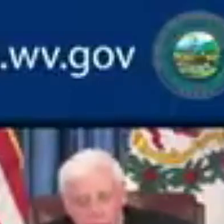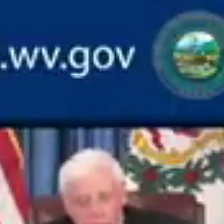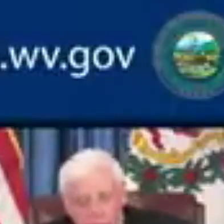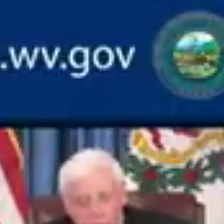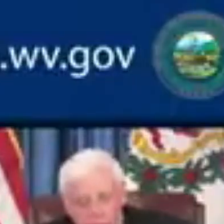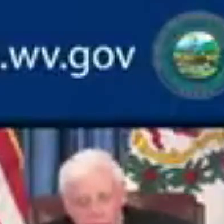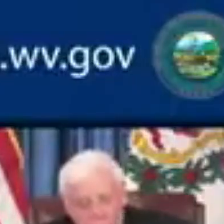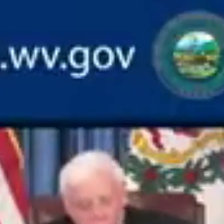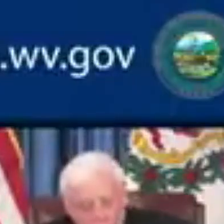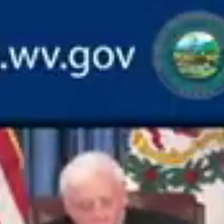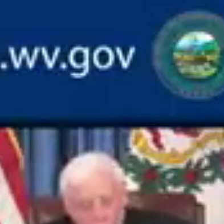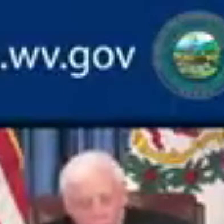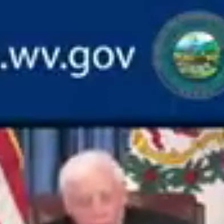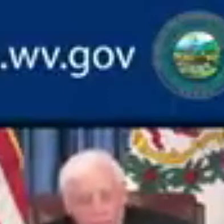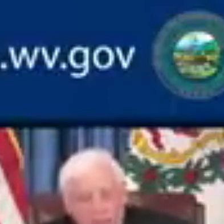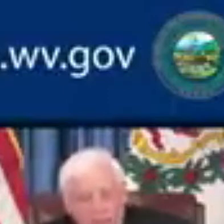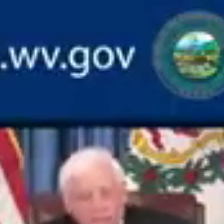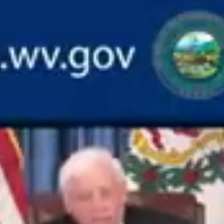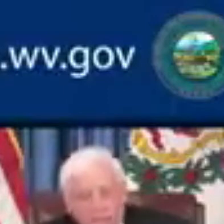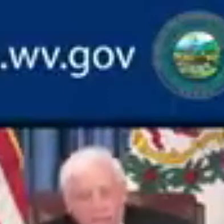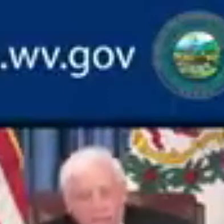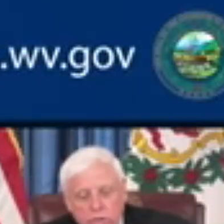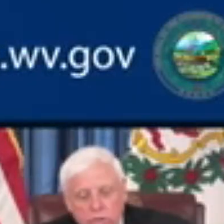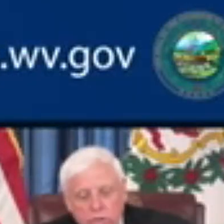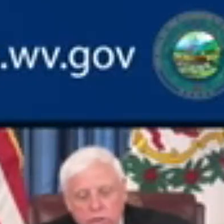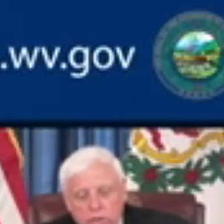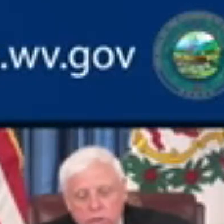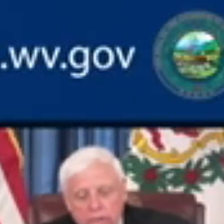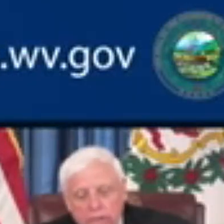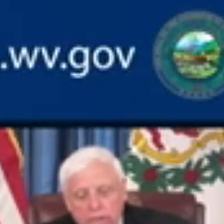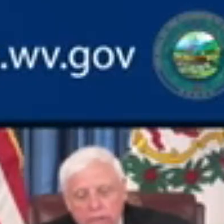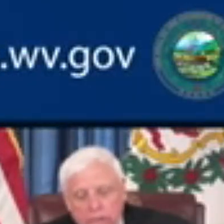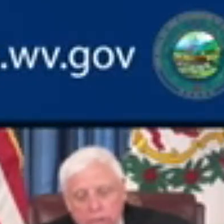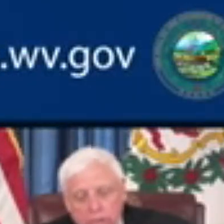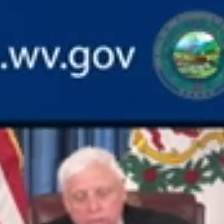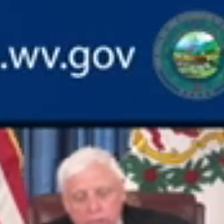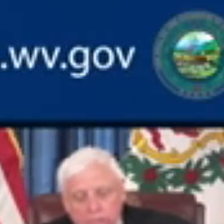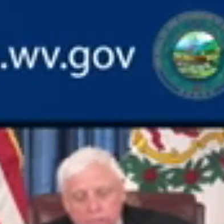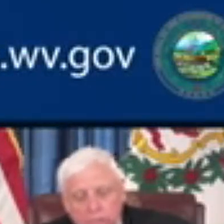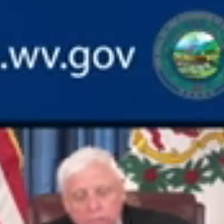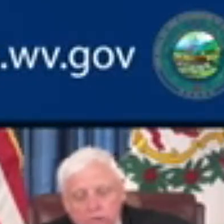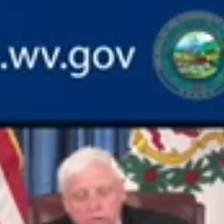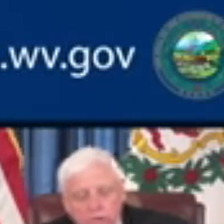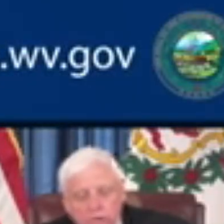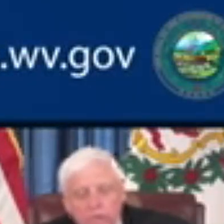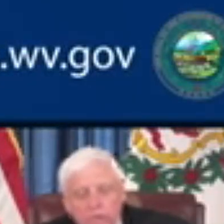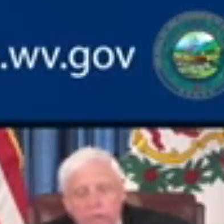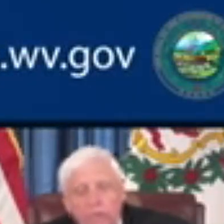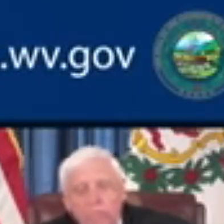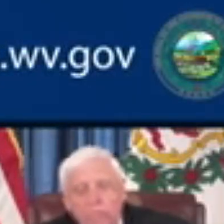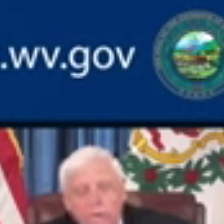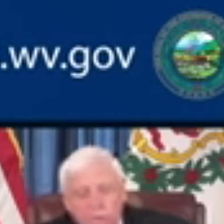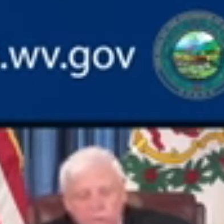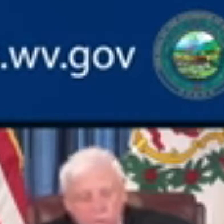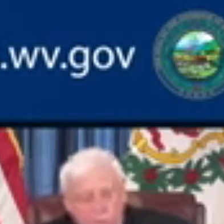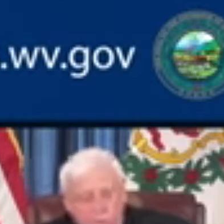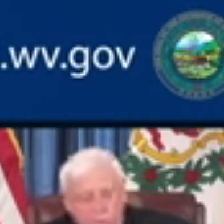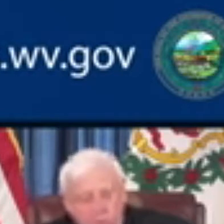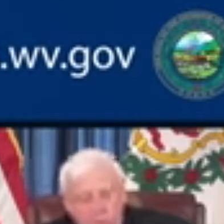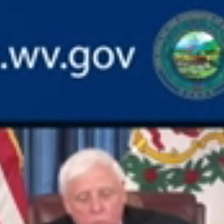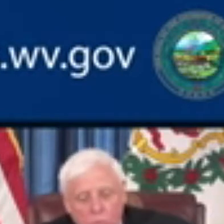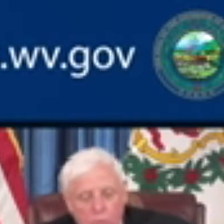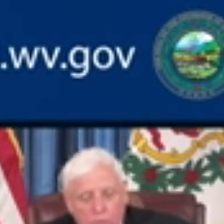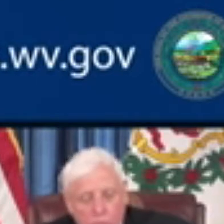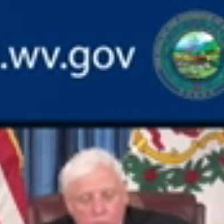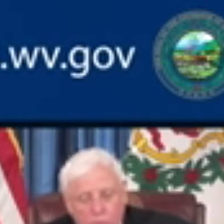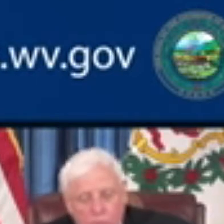to all. I've gone through, our vaccine distribution update. We're at 83.9%.